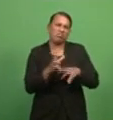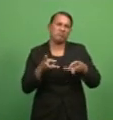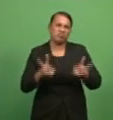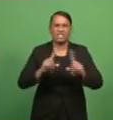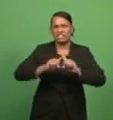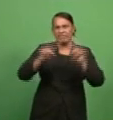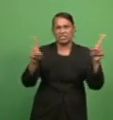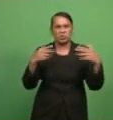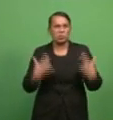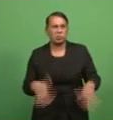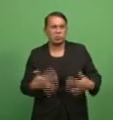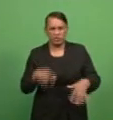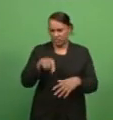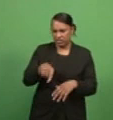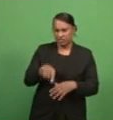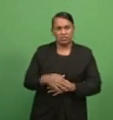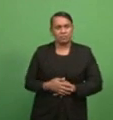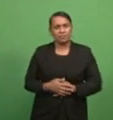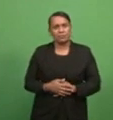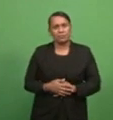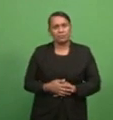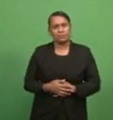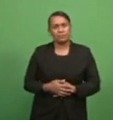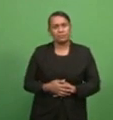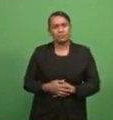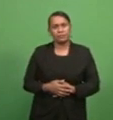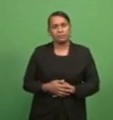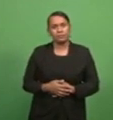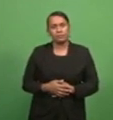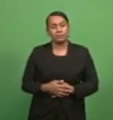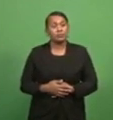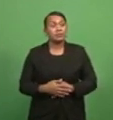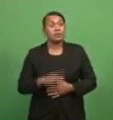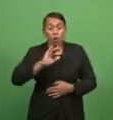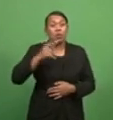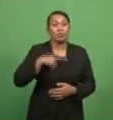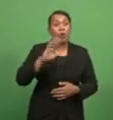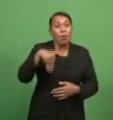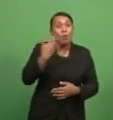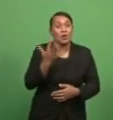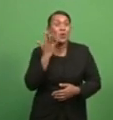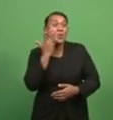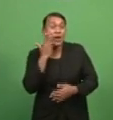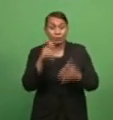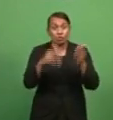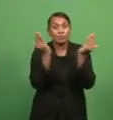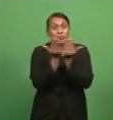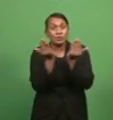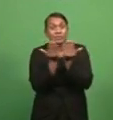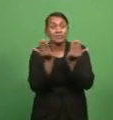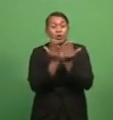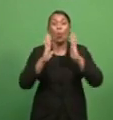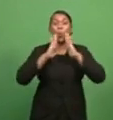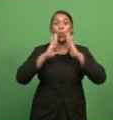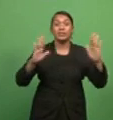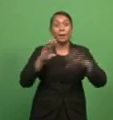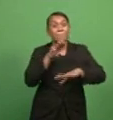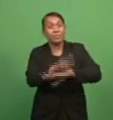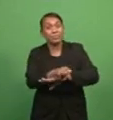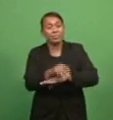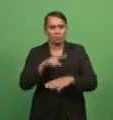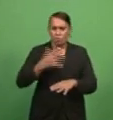because every time when the month of Ramadan comes, people they get together to the mosque. It's because of this